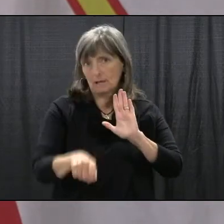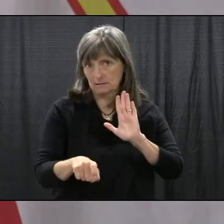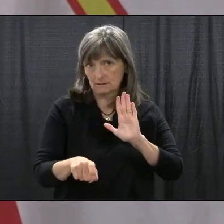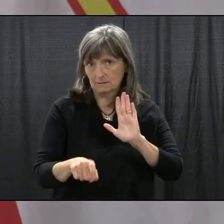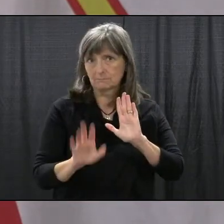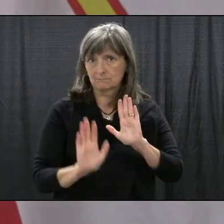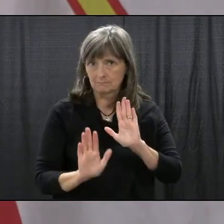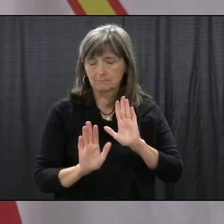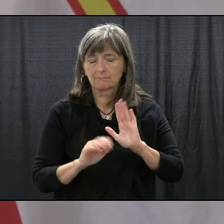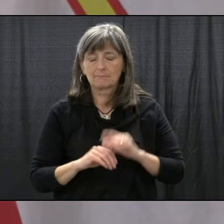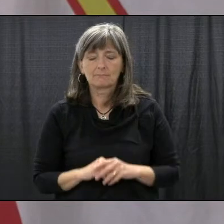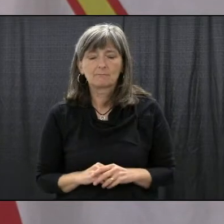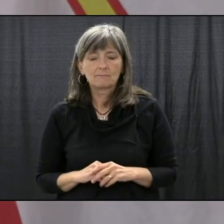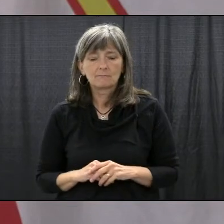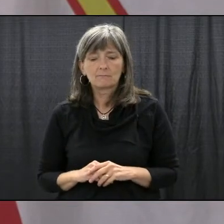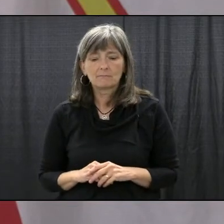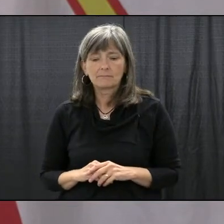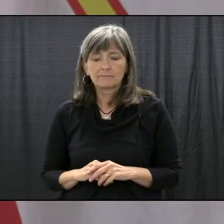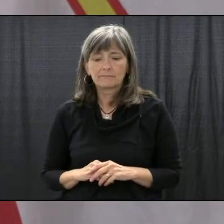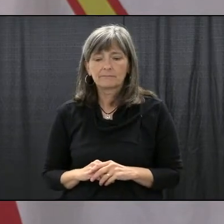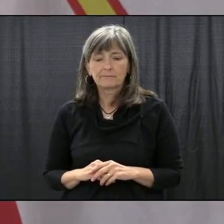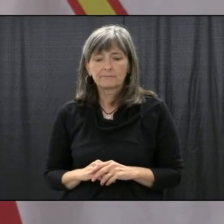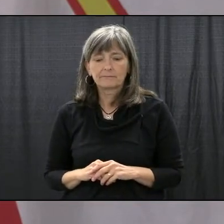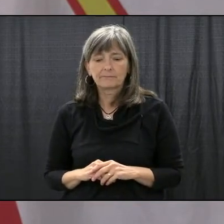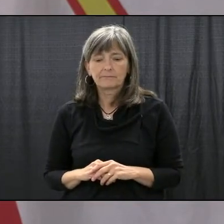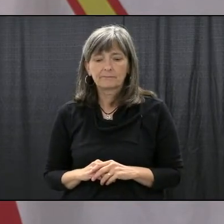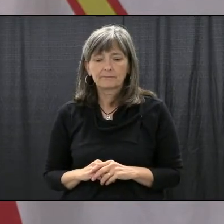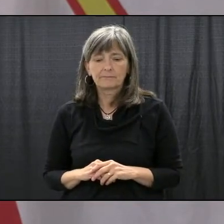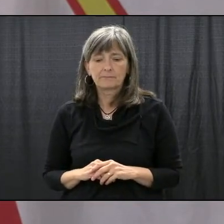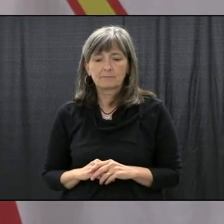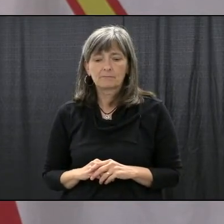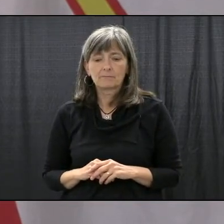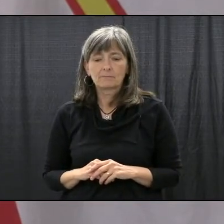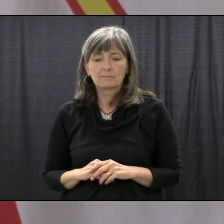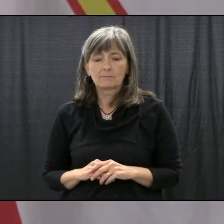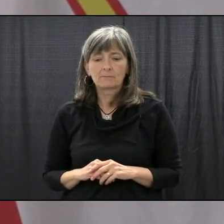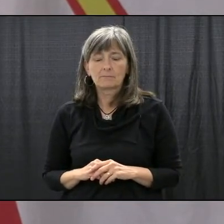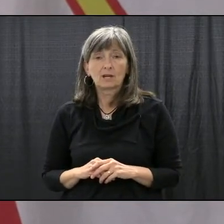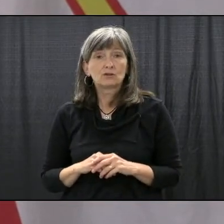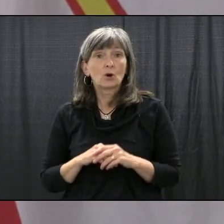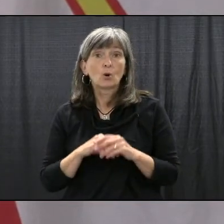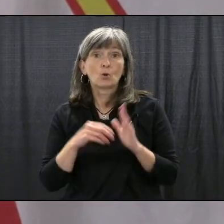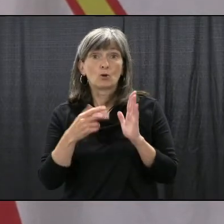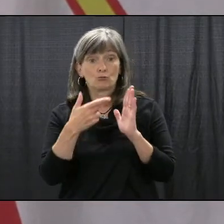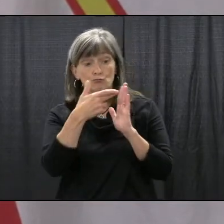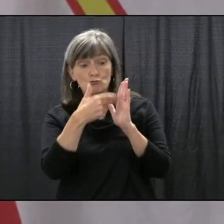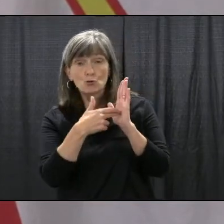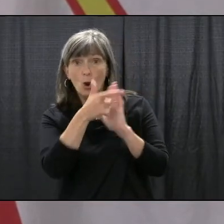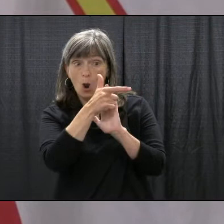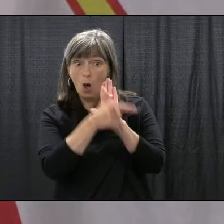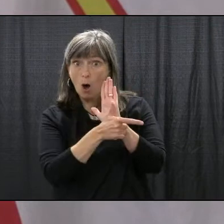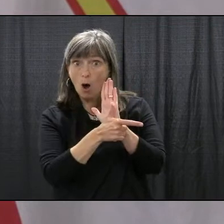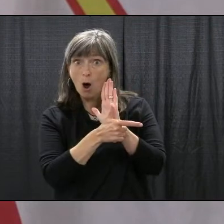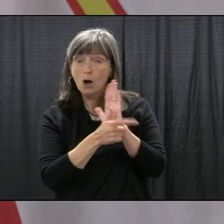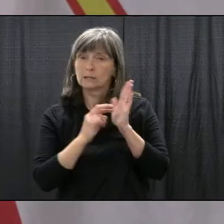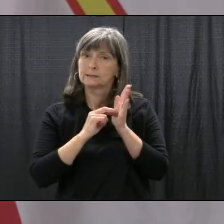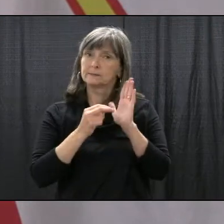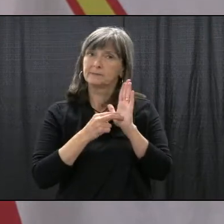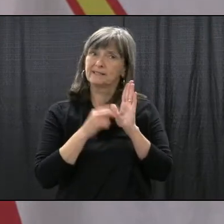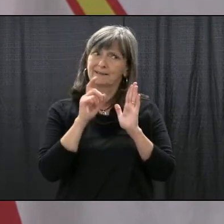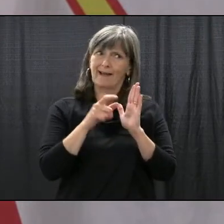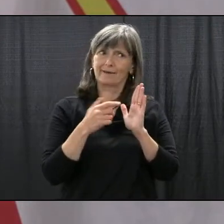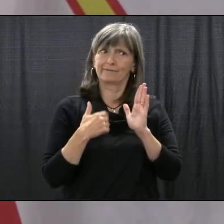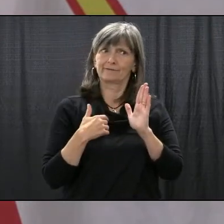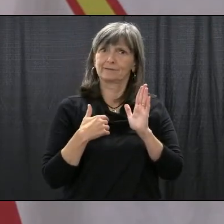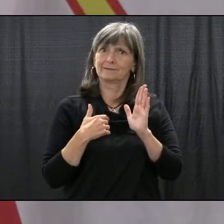by law. And when you're bringing in any of these special measures orders, you have to meet a certain legal